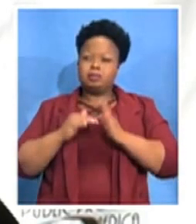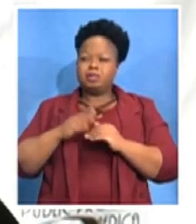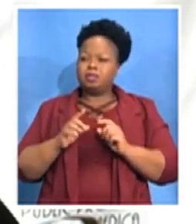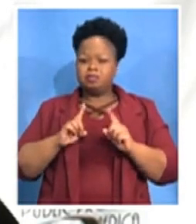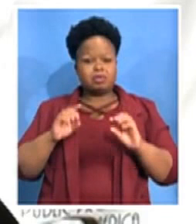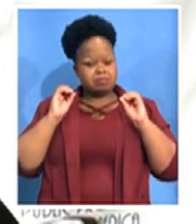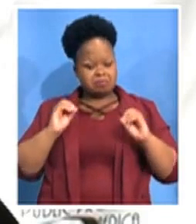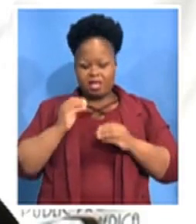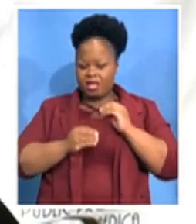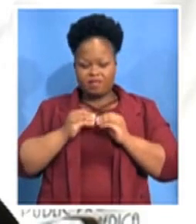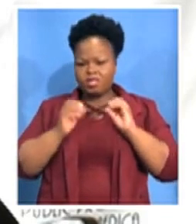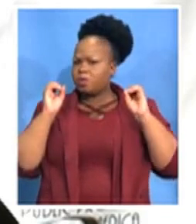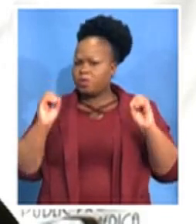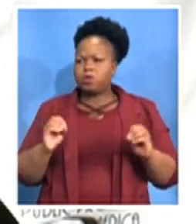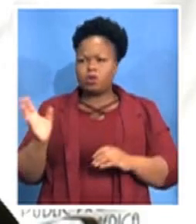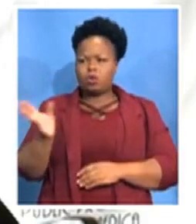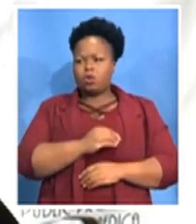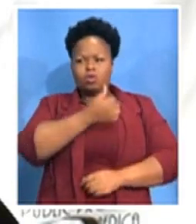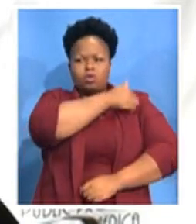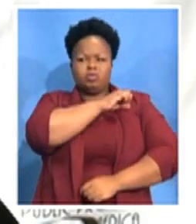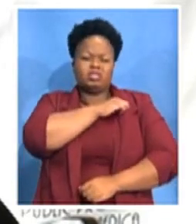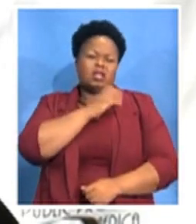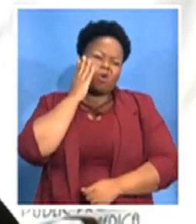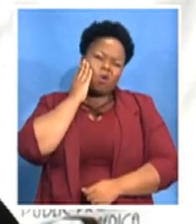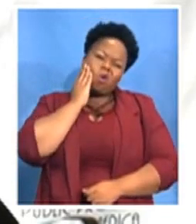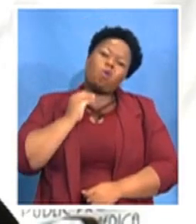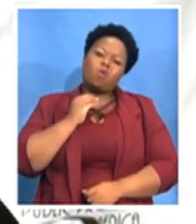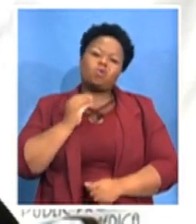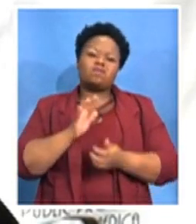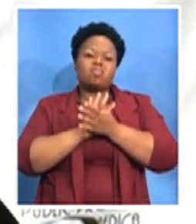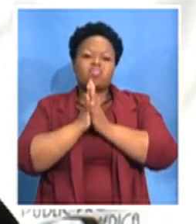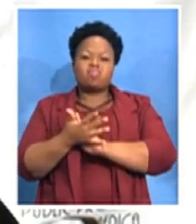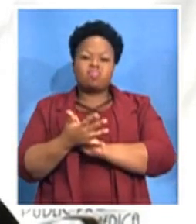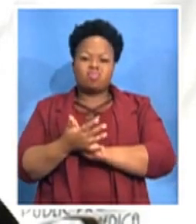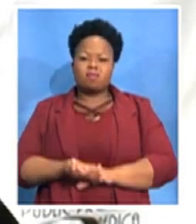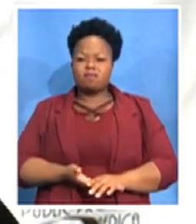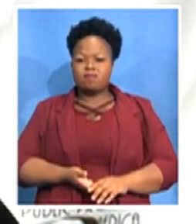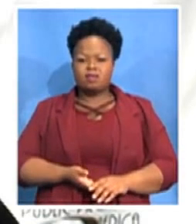aging infrastructure. Some dilapidating.